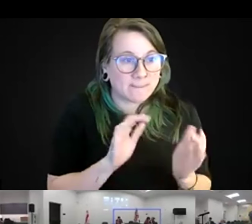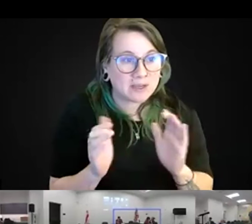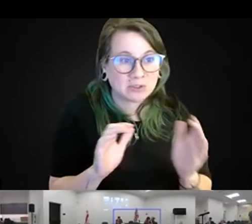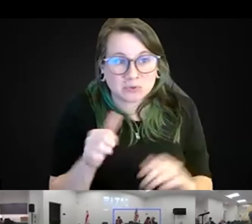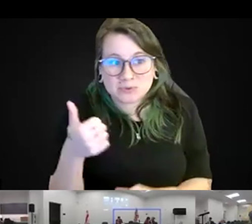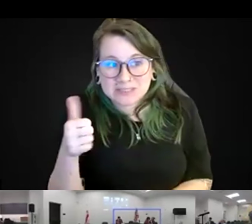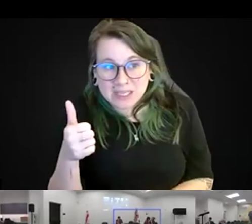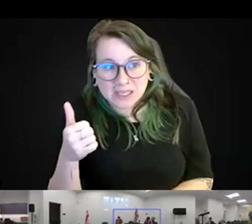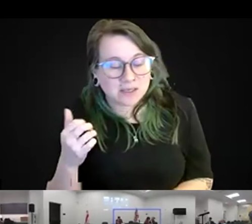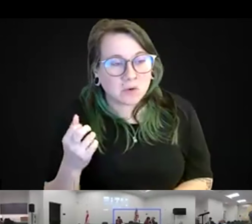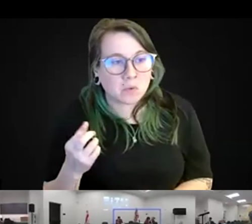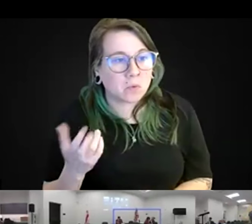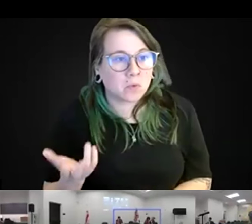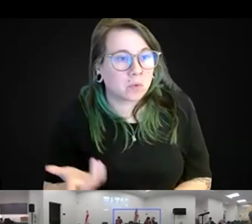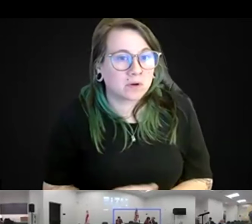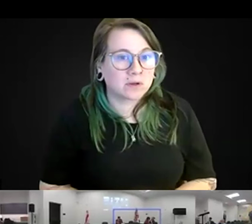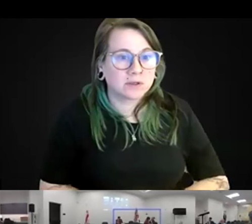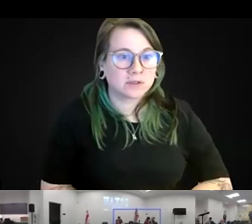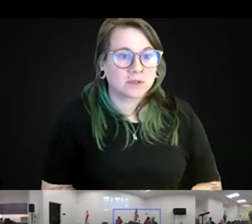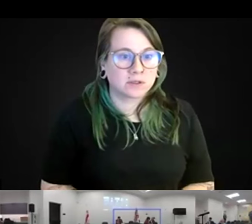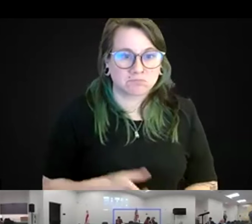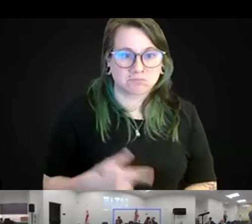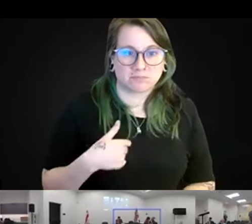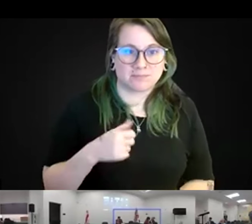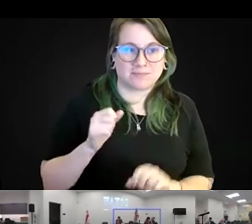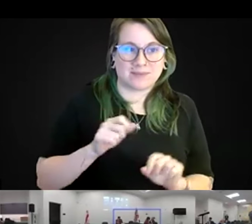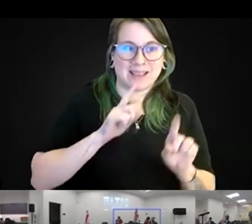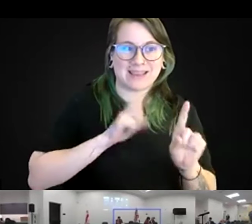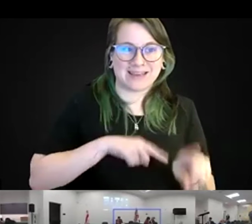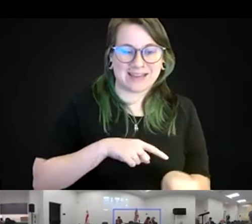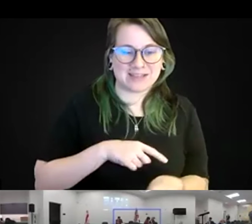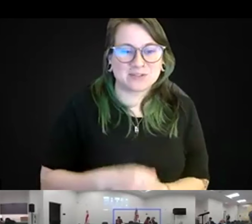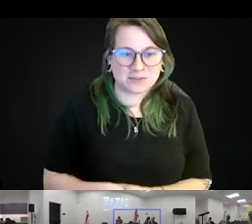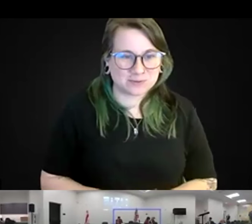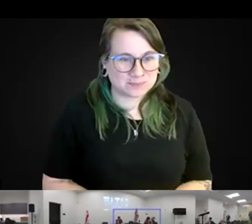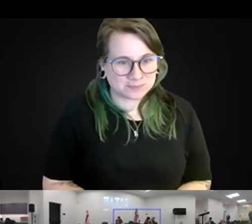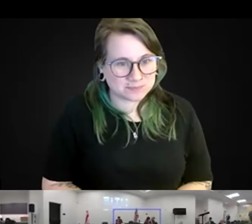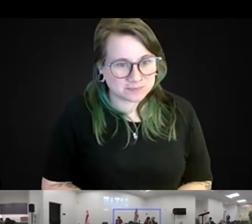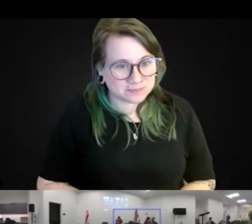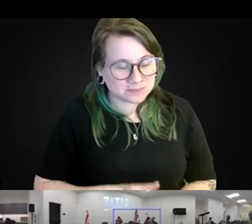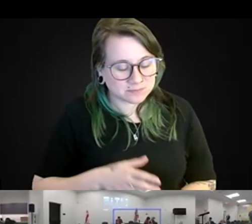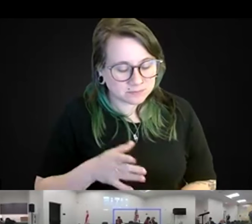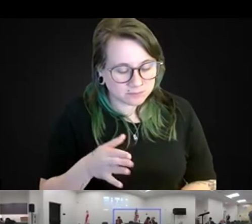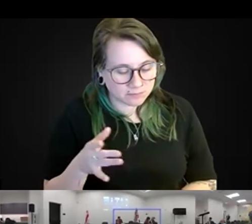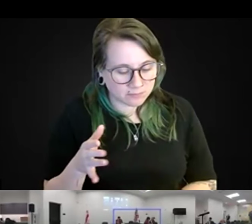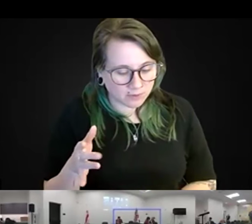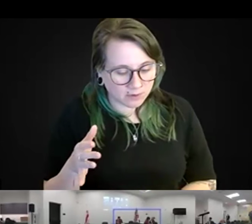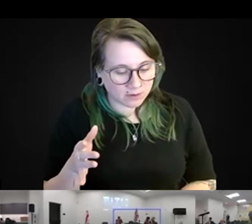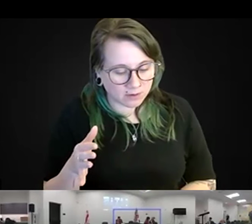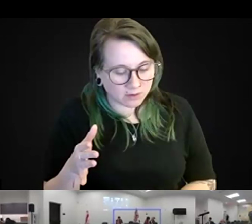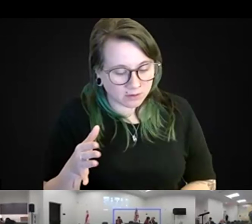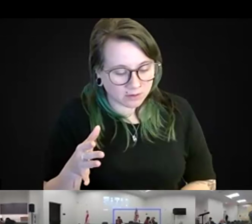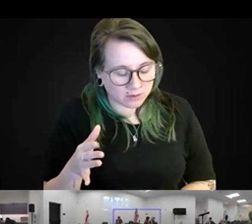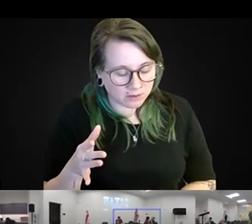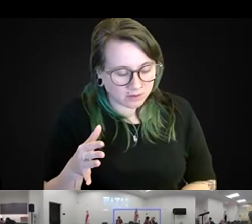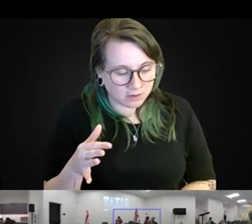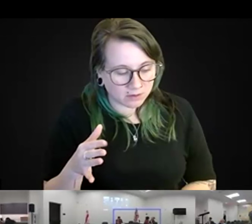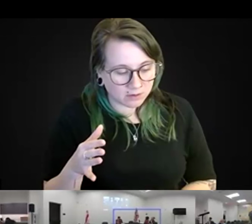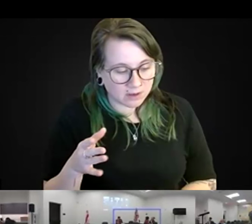stories? Right, I can add a little bit. It is, I think